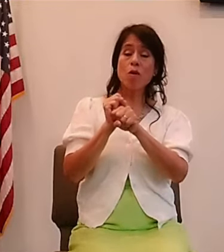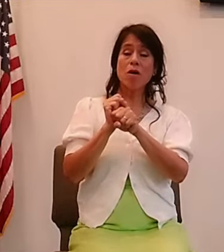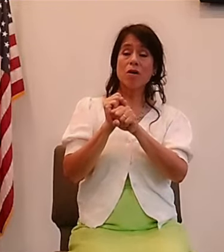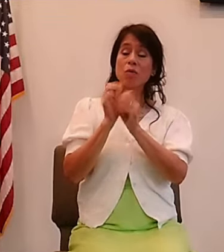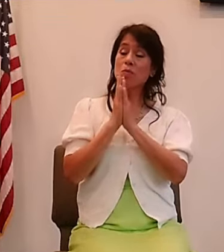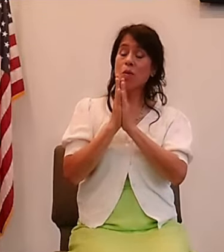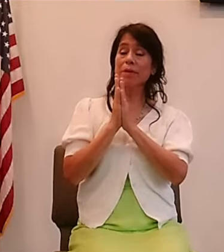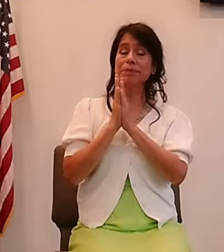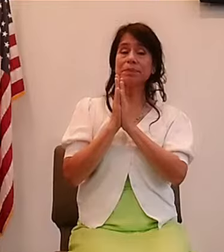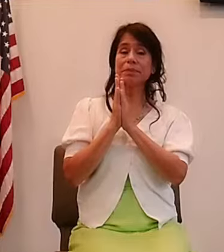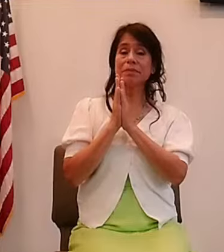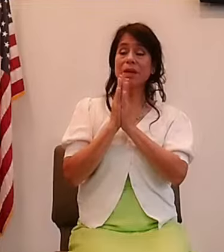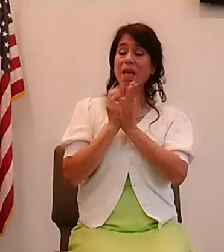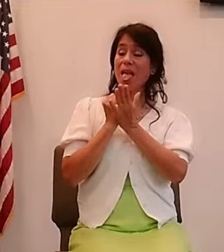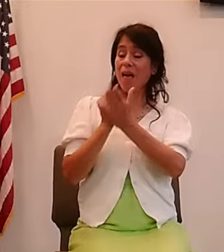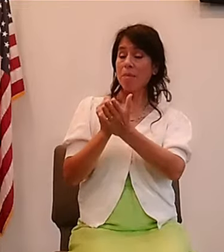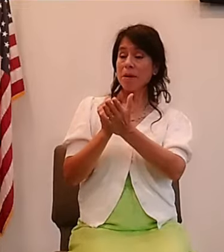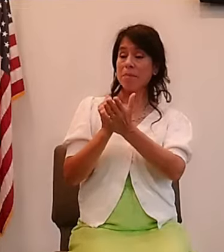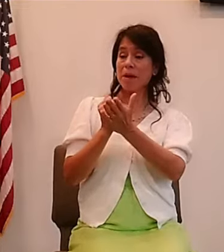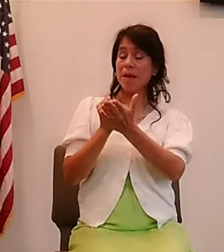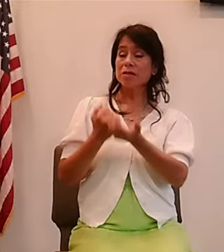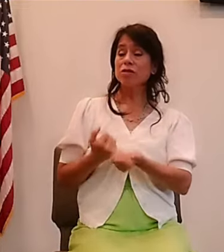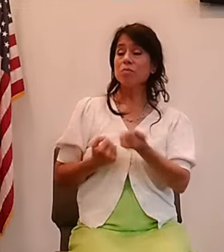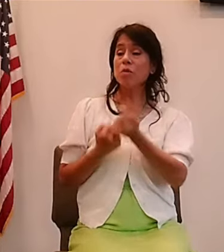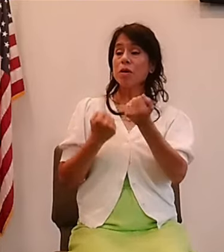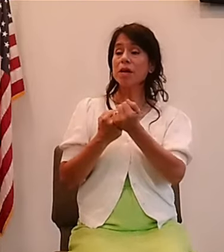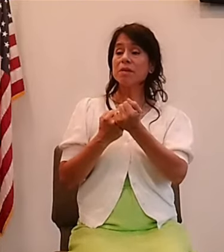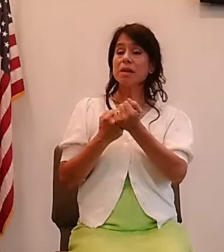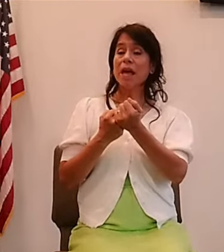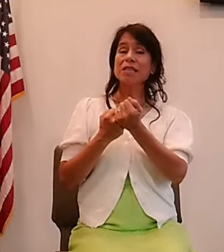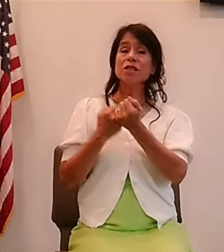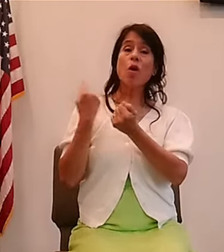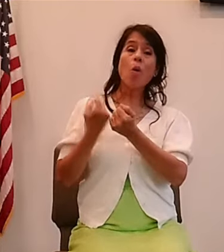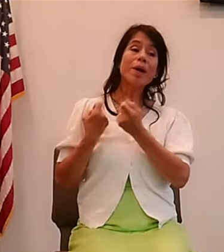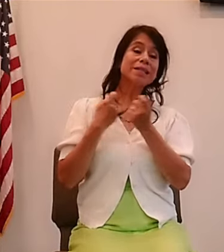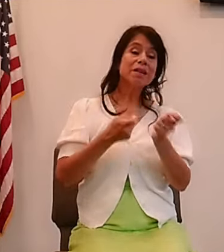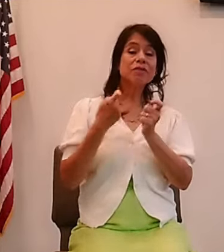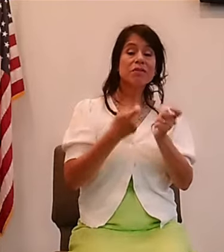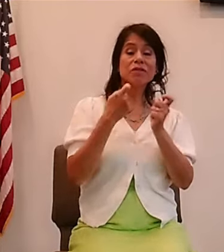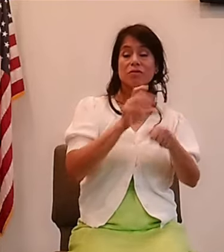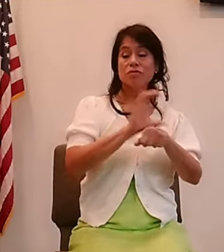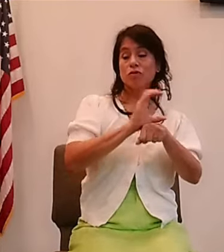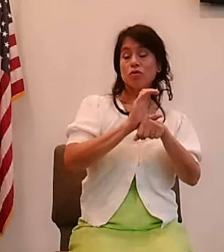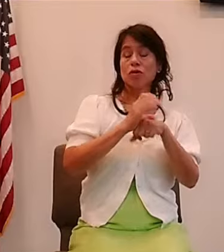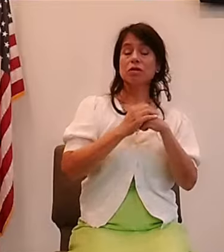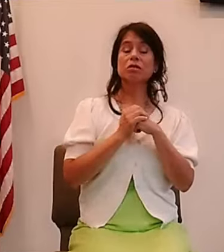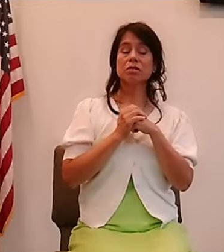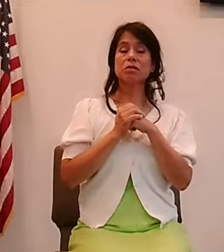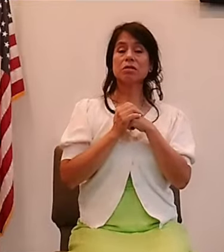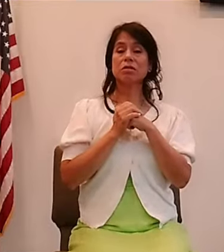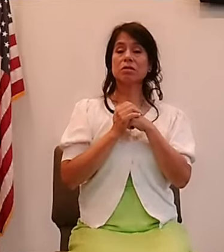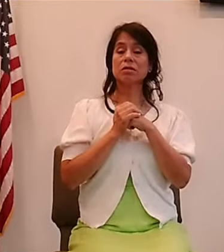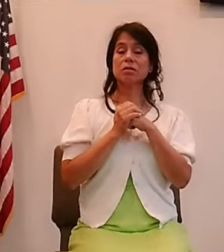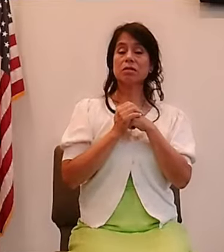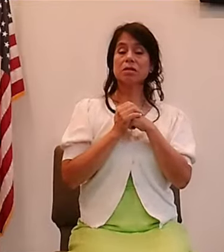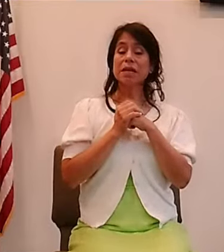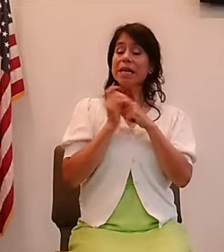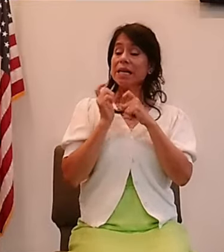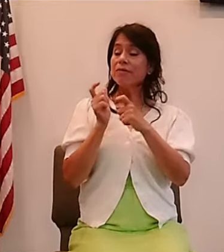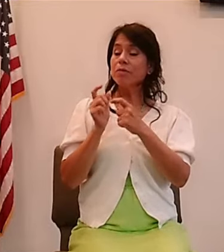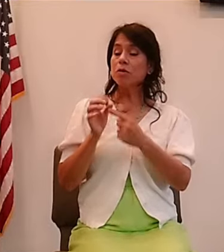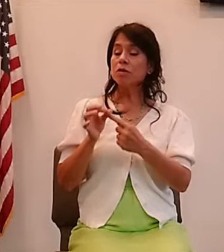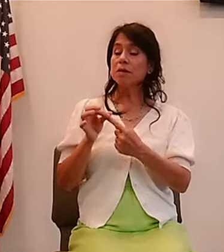would help him and lift him up as he gives tirelessly to this church. We are grateful for him, and we ask that you would give him your